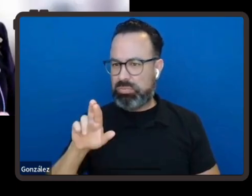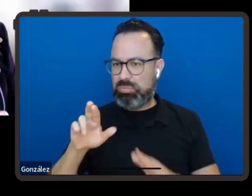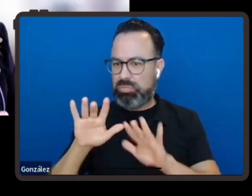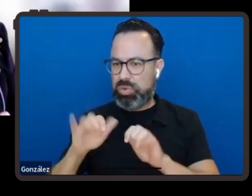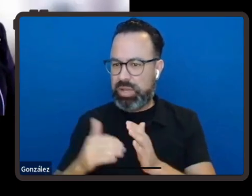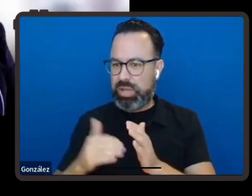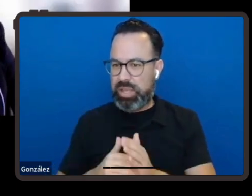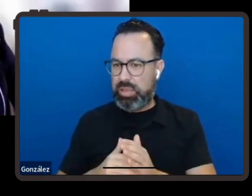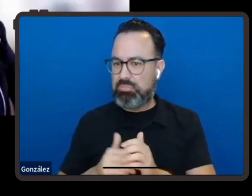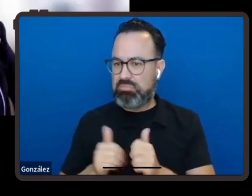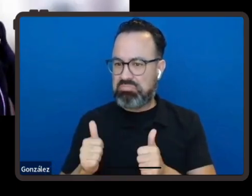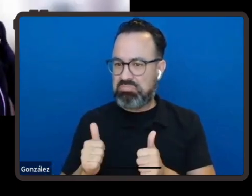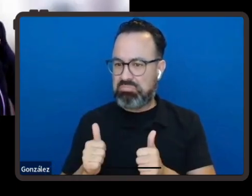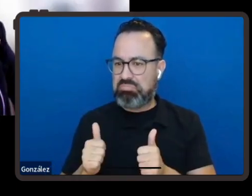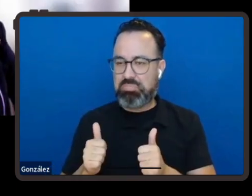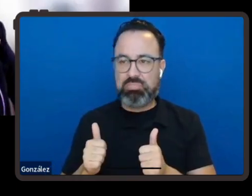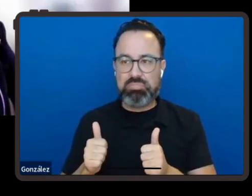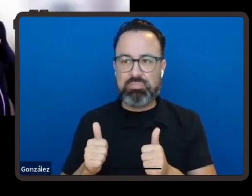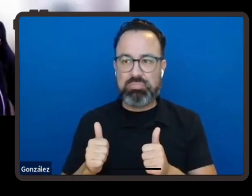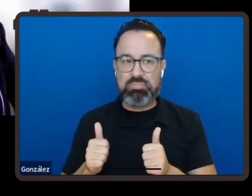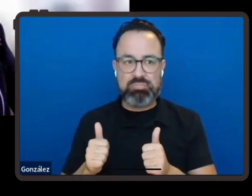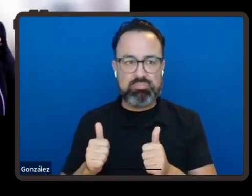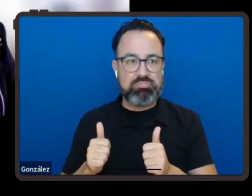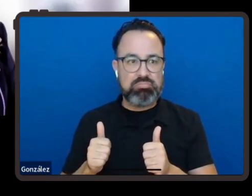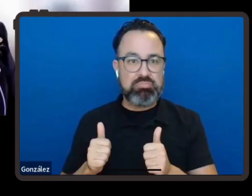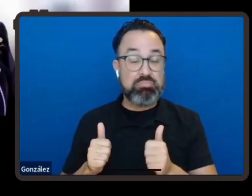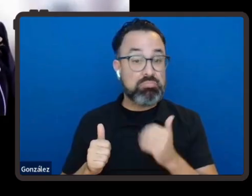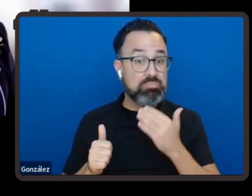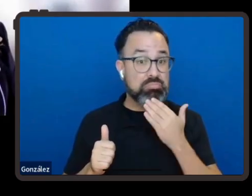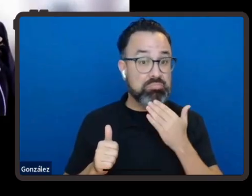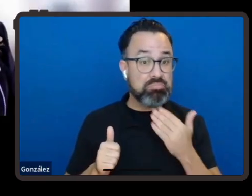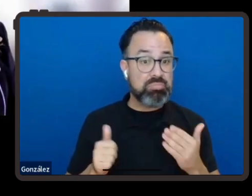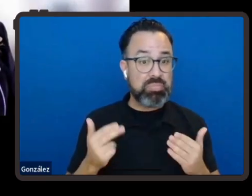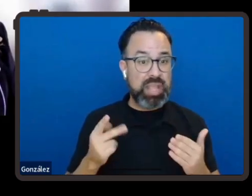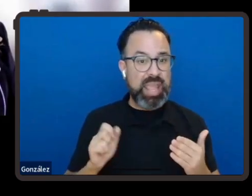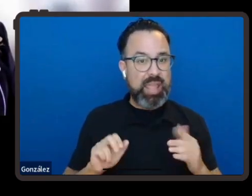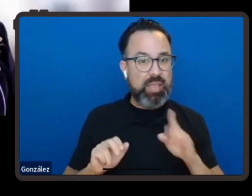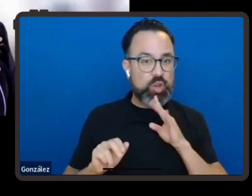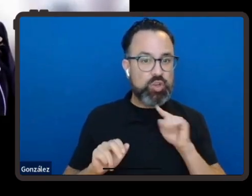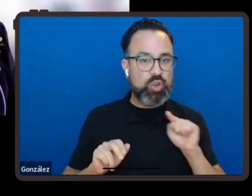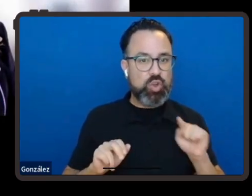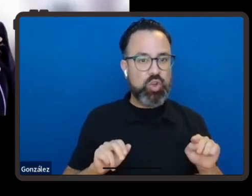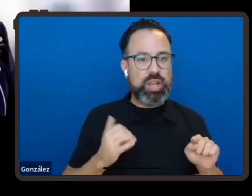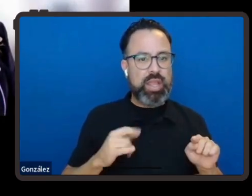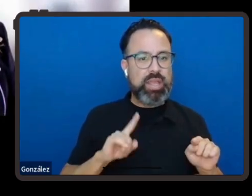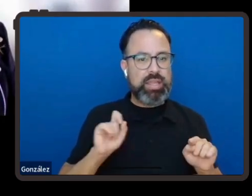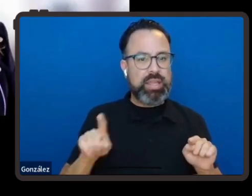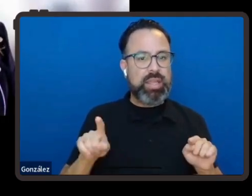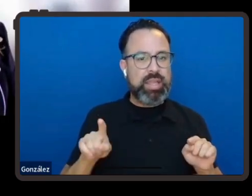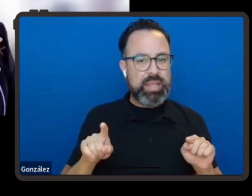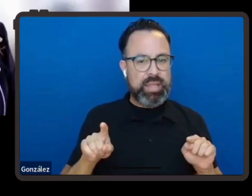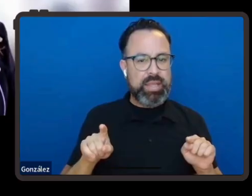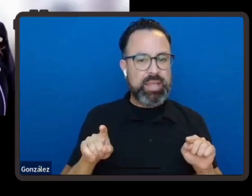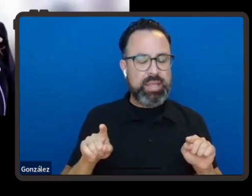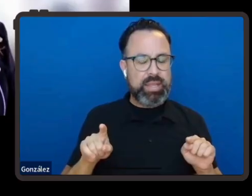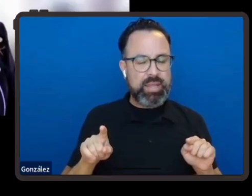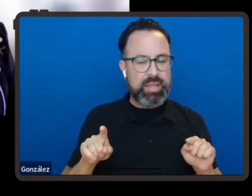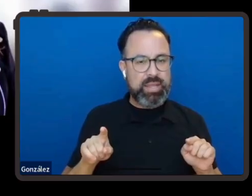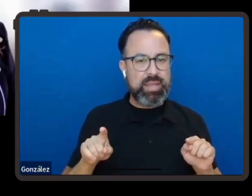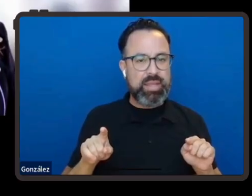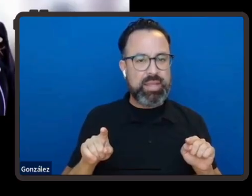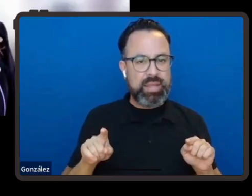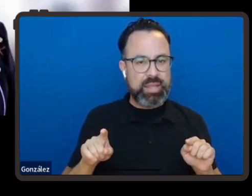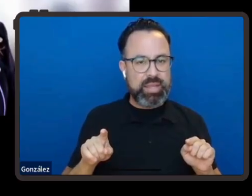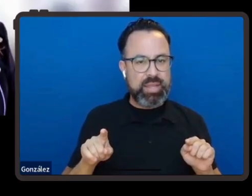Thank you. Okay, I'll go on to the next question from Ashley. And she says, in Canada, physicians